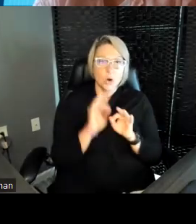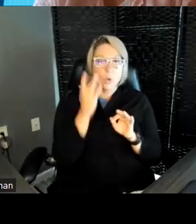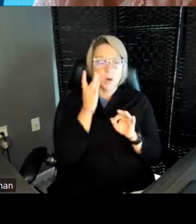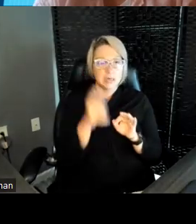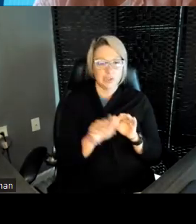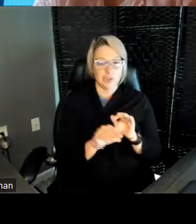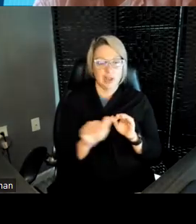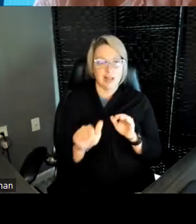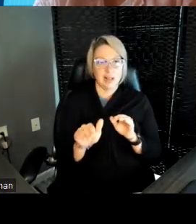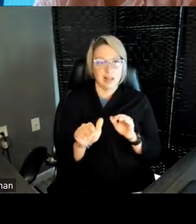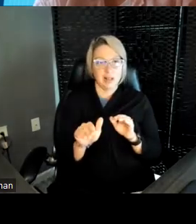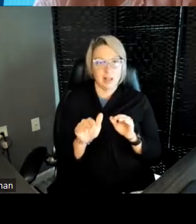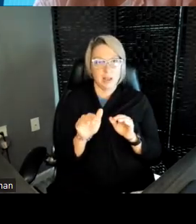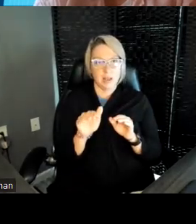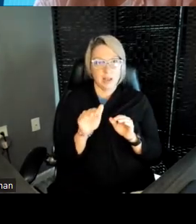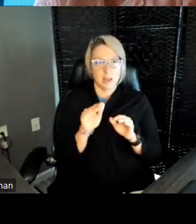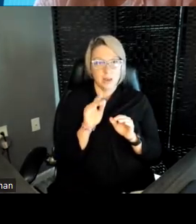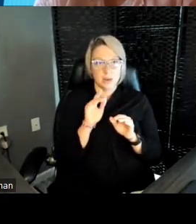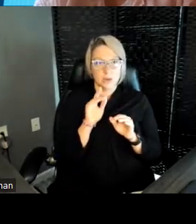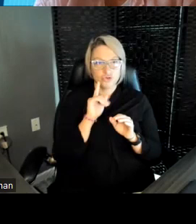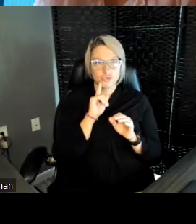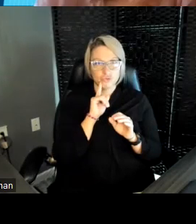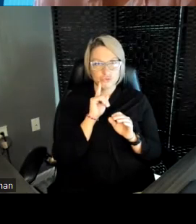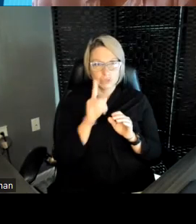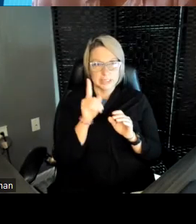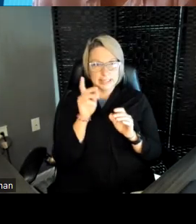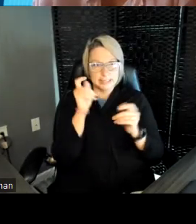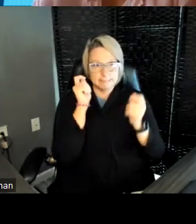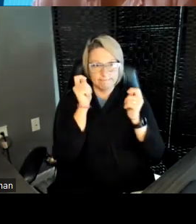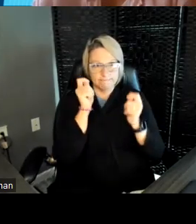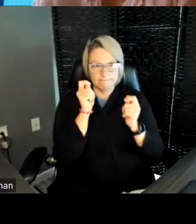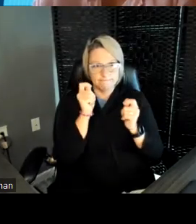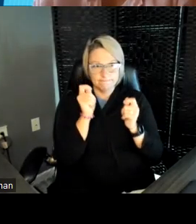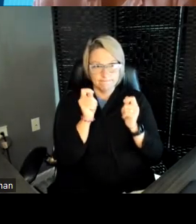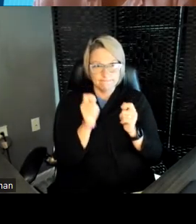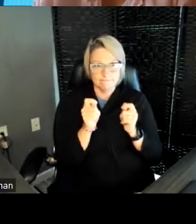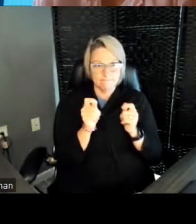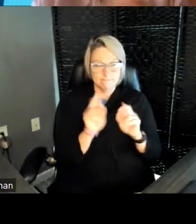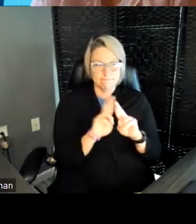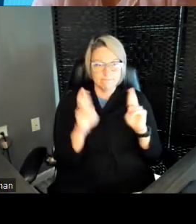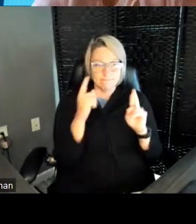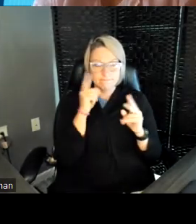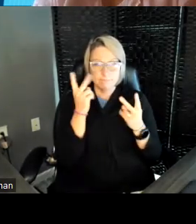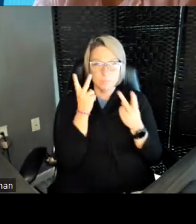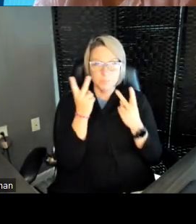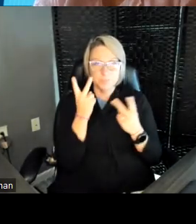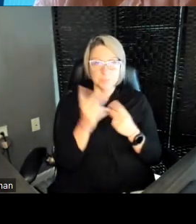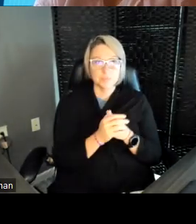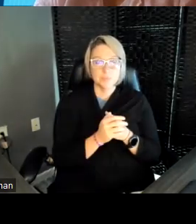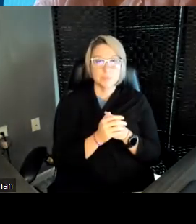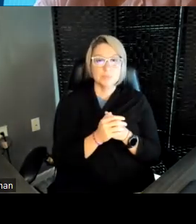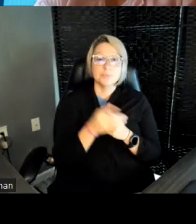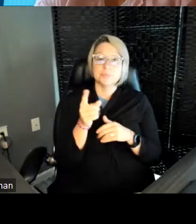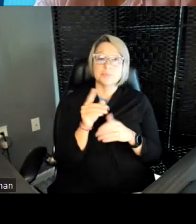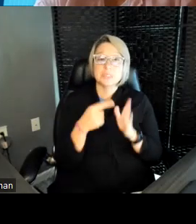really wiring for vision. You're literally doing neurological wiring for vision. So here's just some